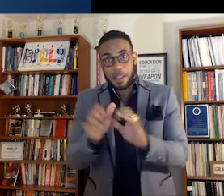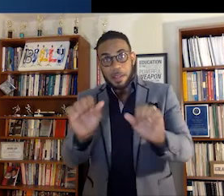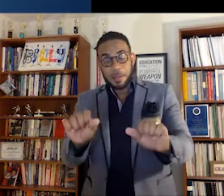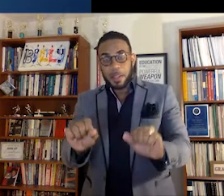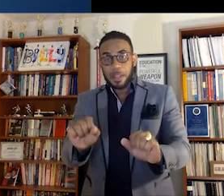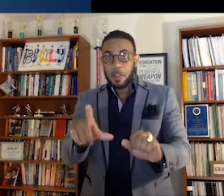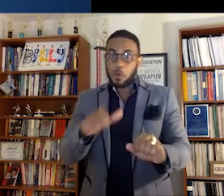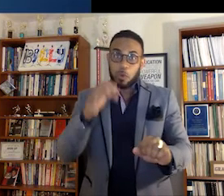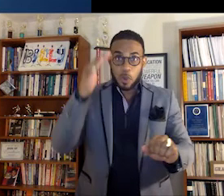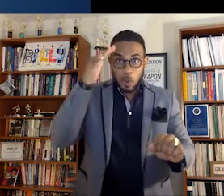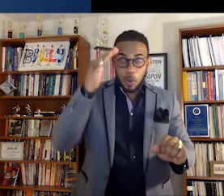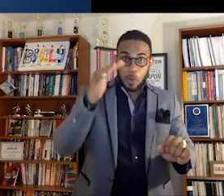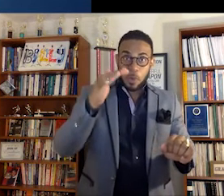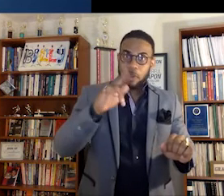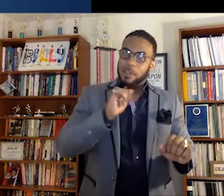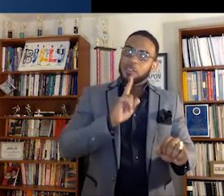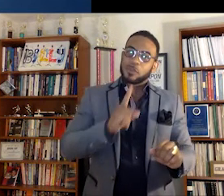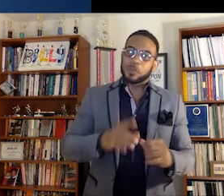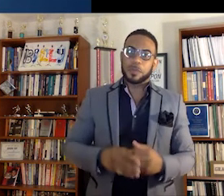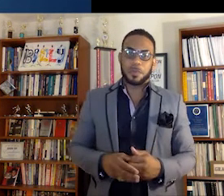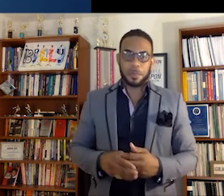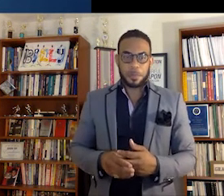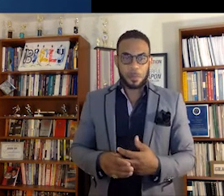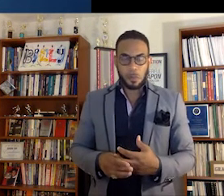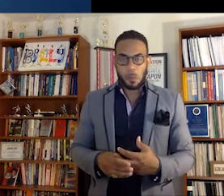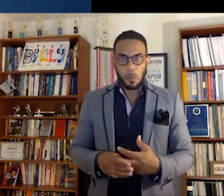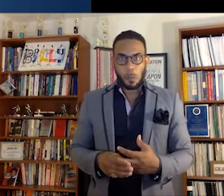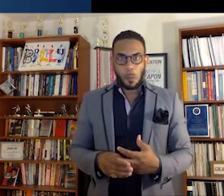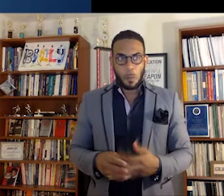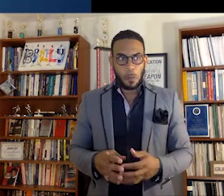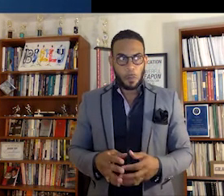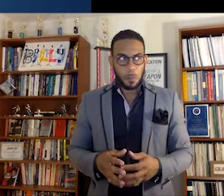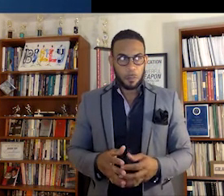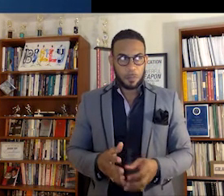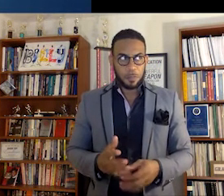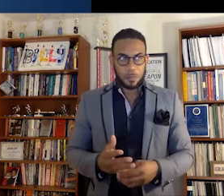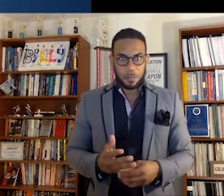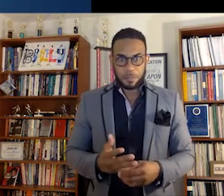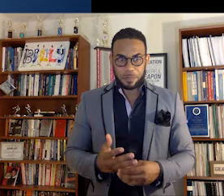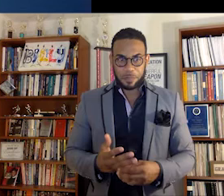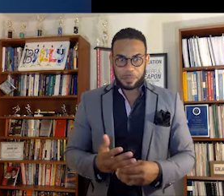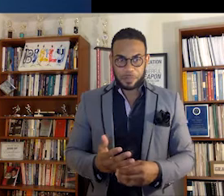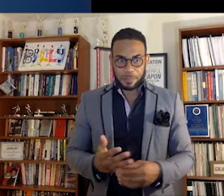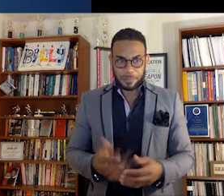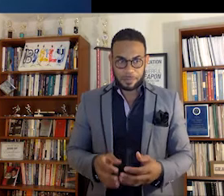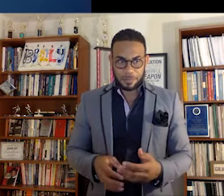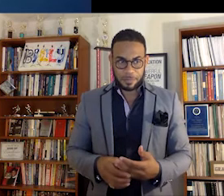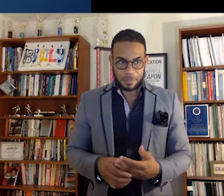abilities, which we know is untrue.